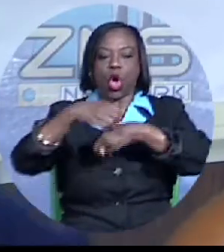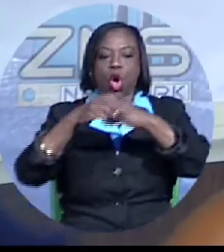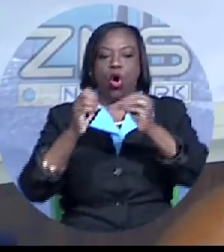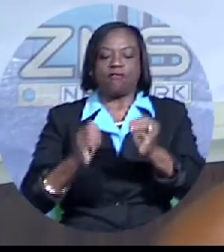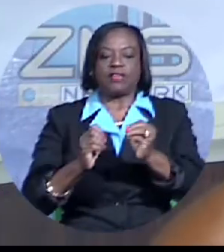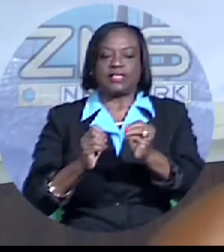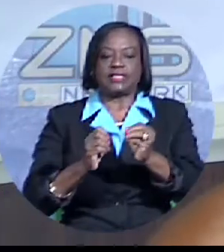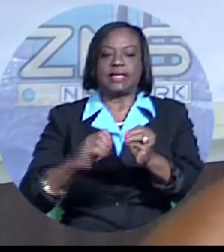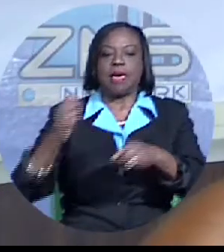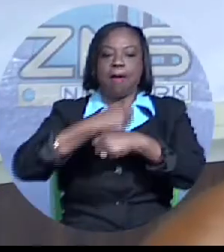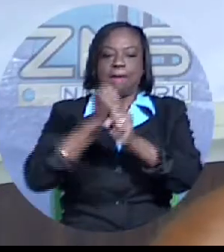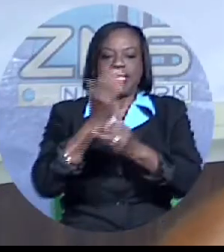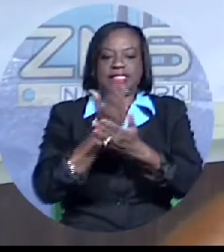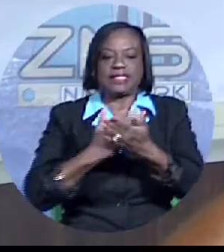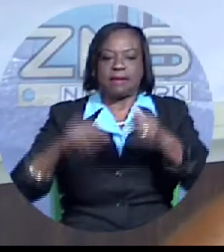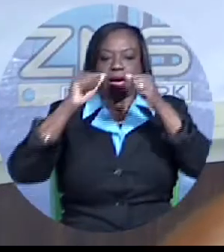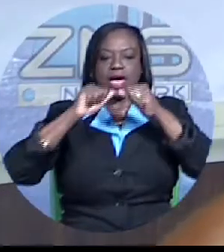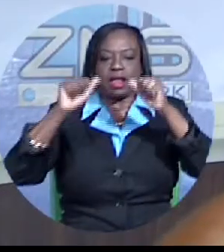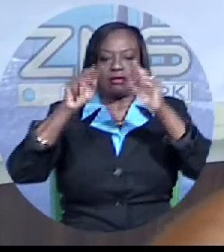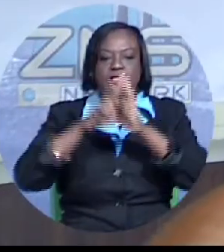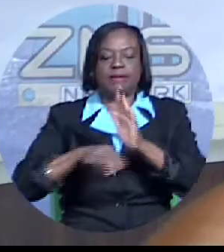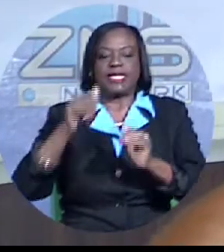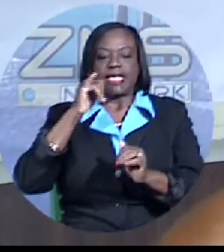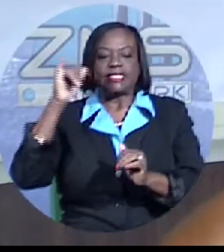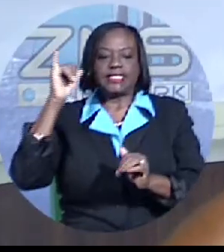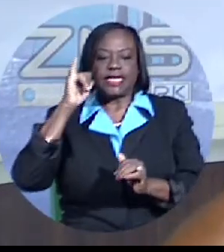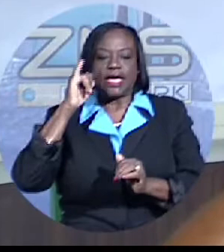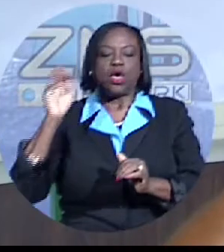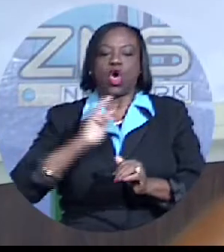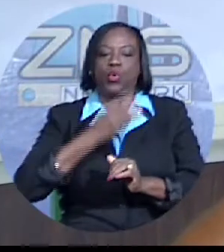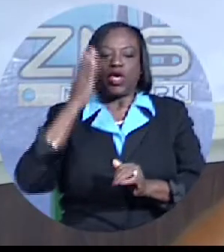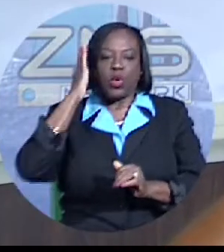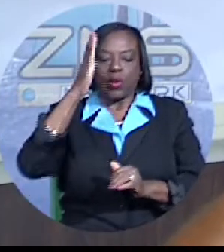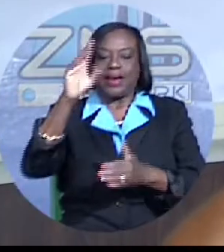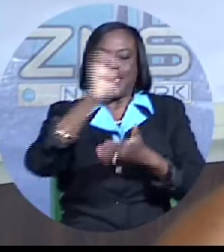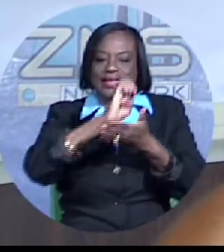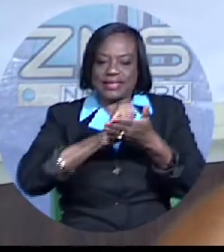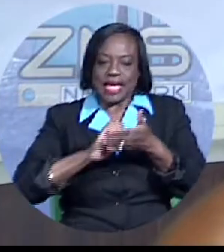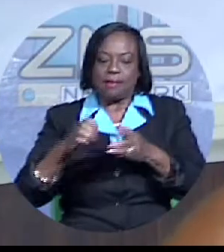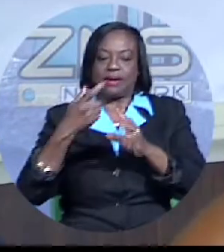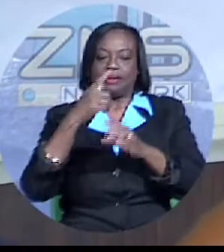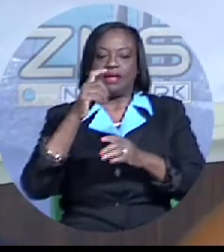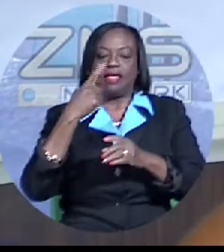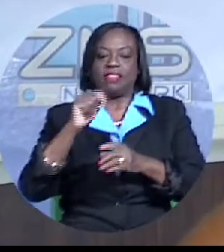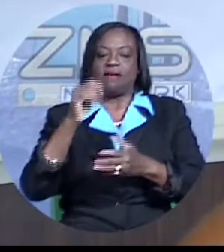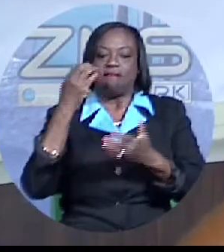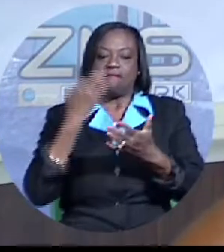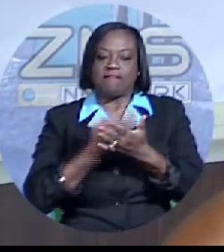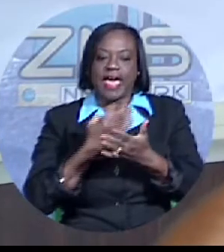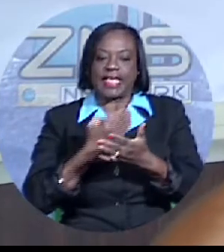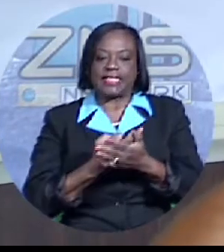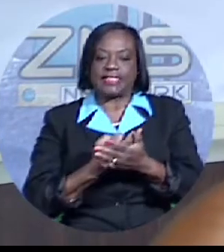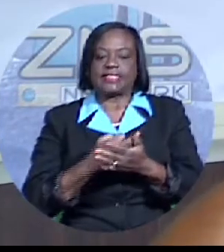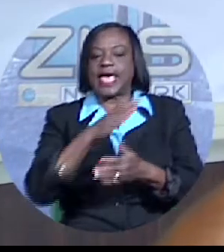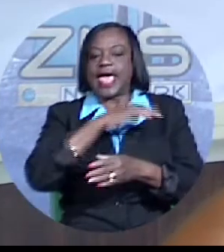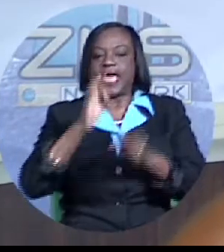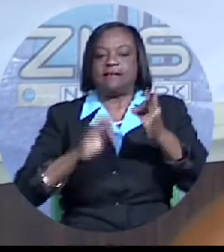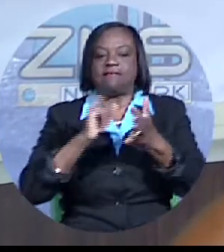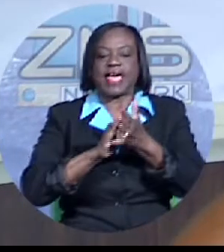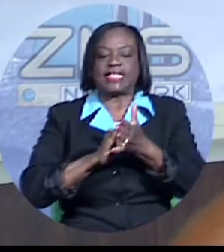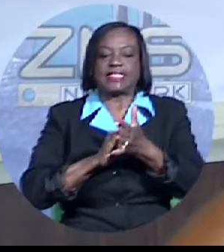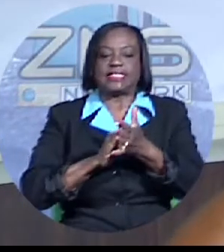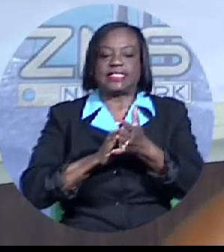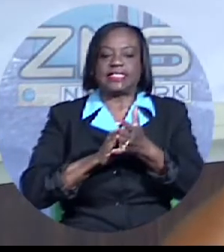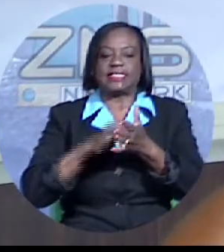So we are concerned. We will examine the facts, and if that's the case, we have a right to call